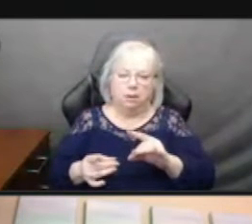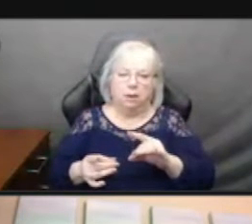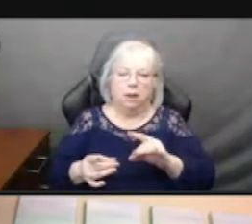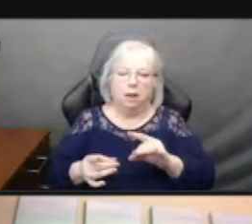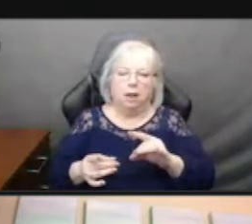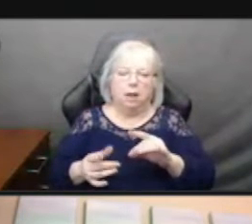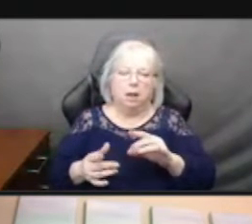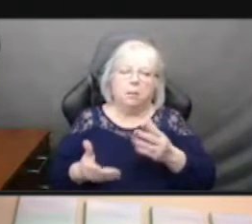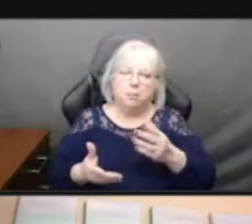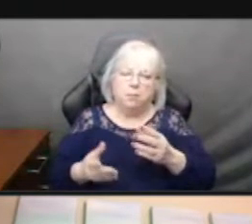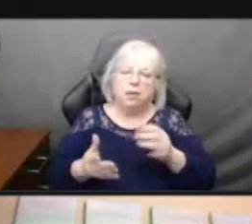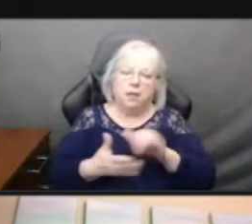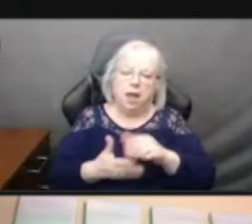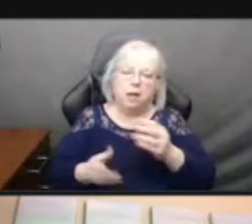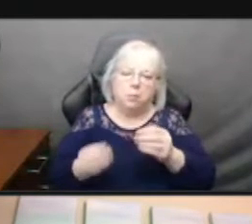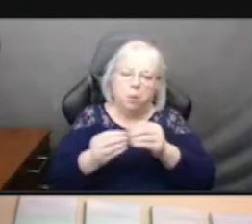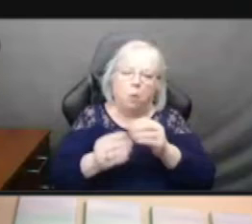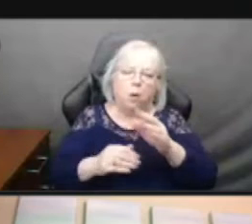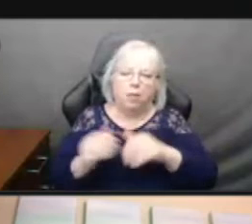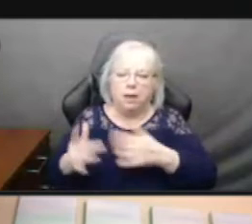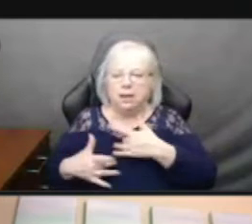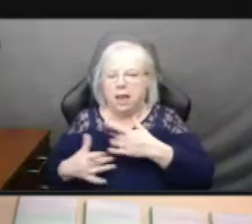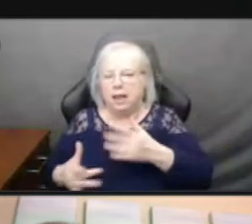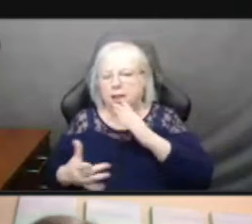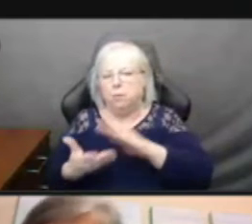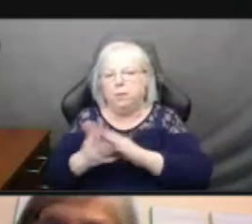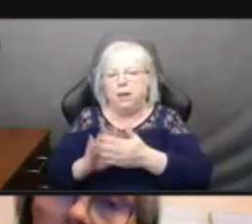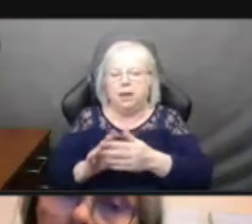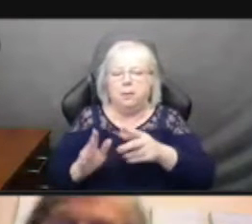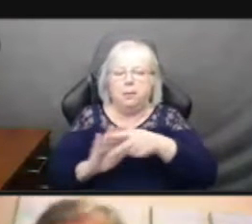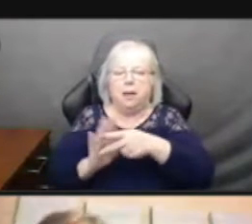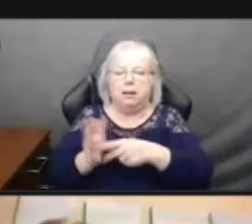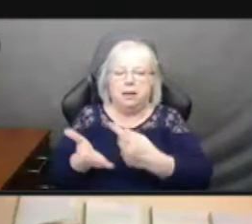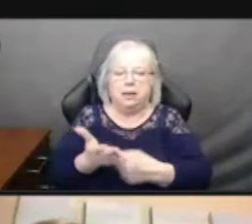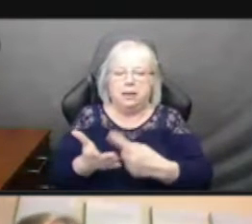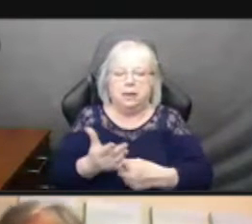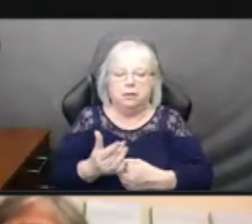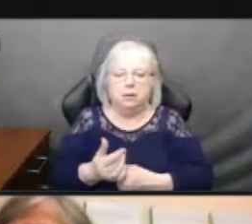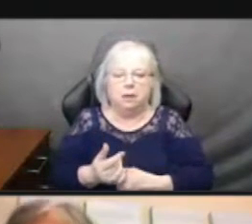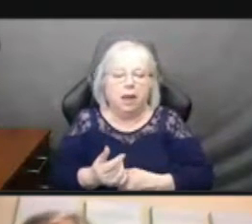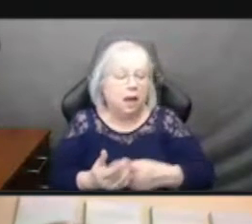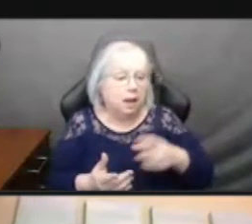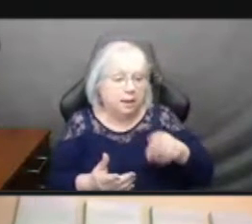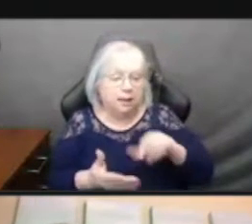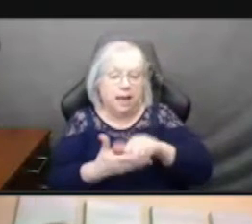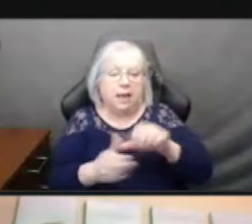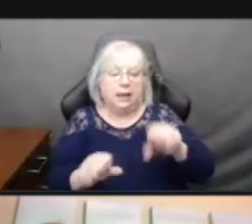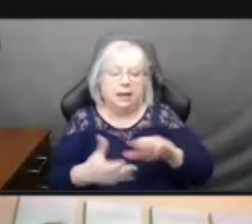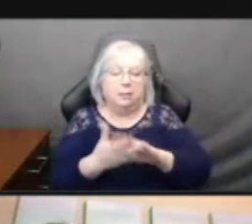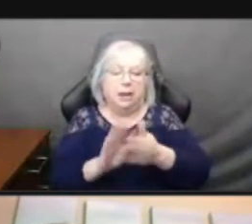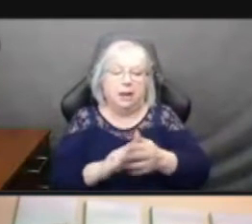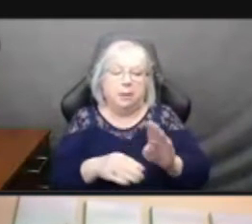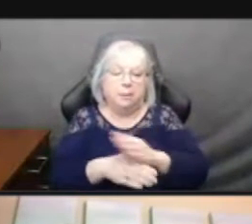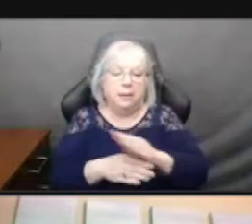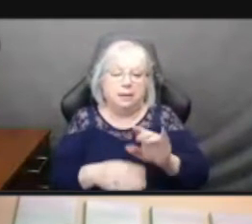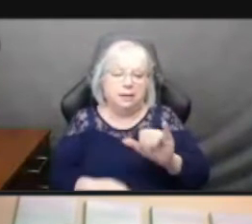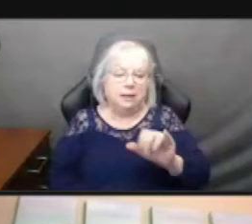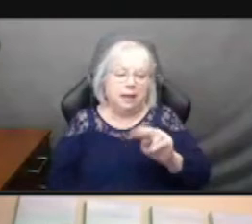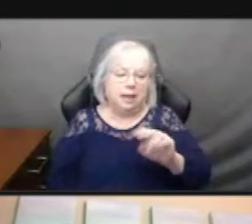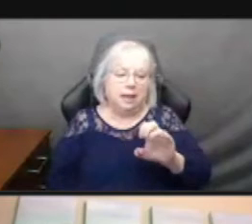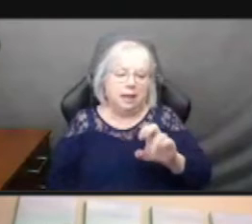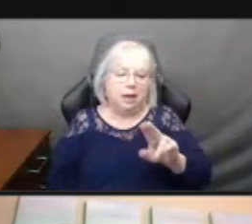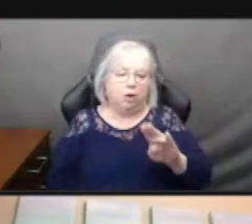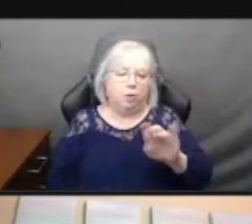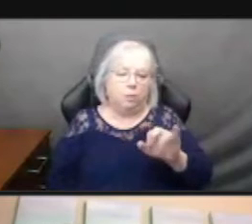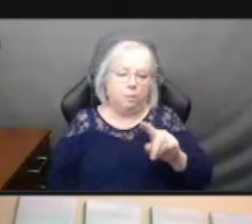more than likely will be a policy discussion. Because it used to be a business incubator. Yes. And I recall back when I first got